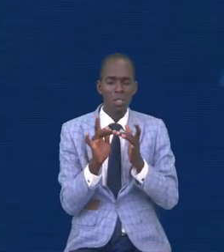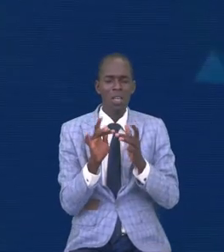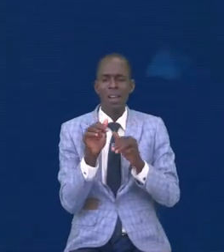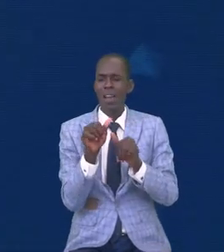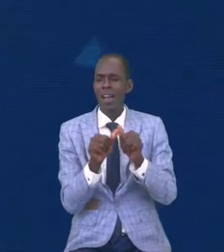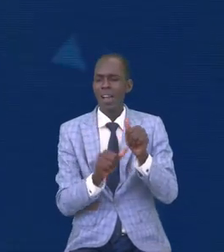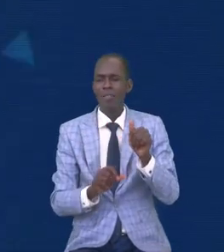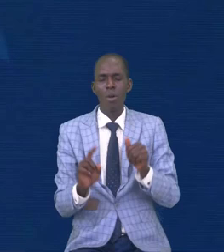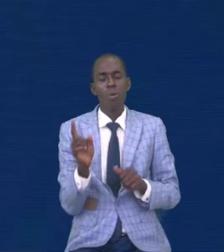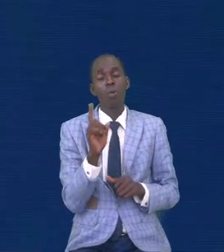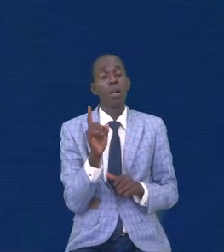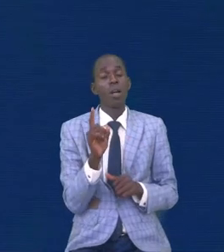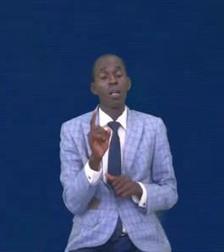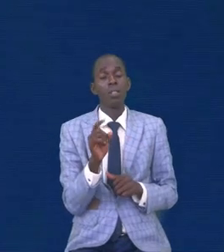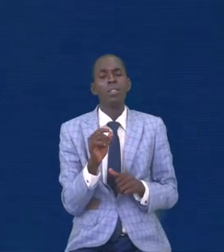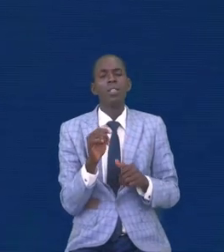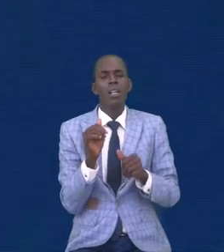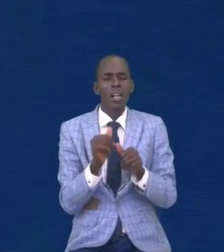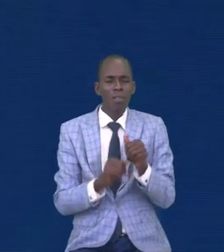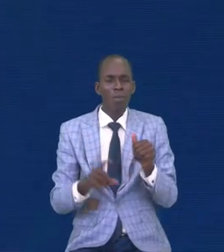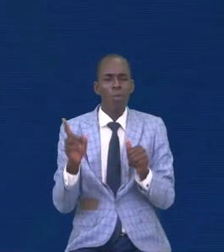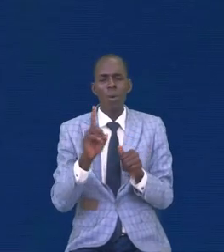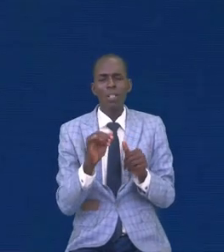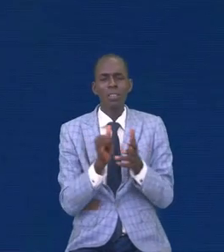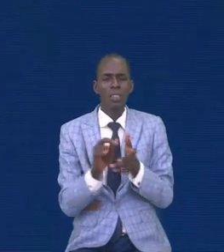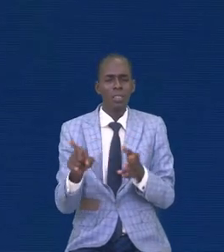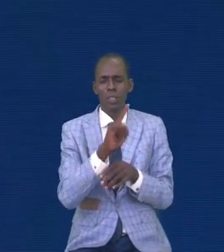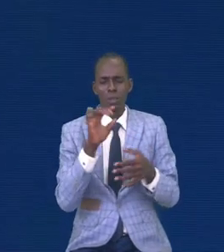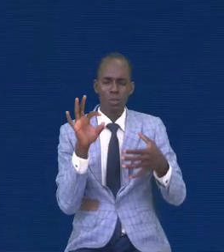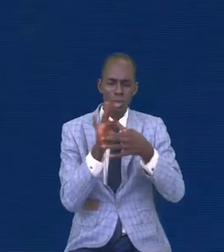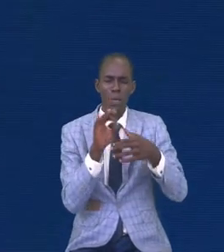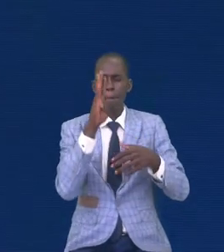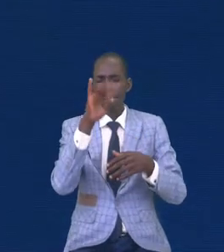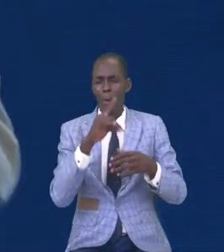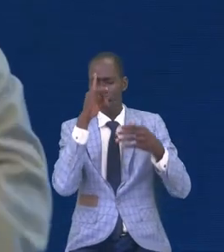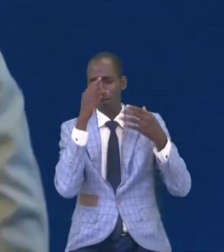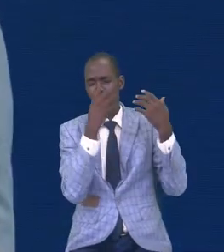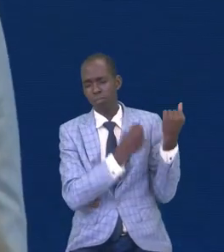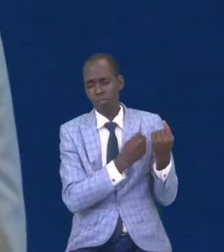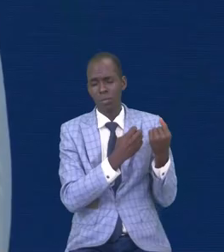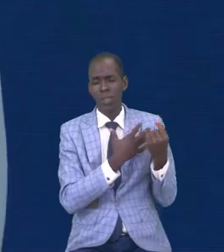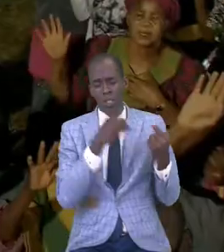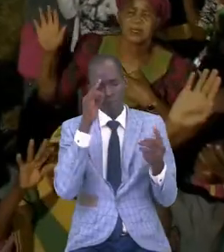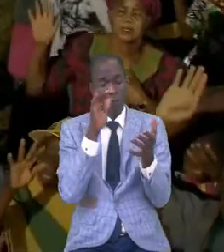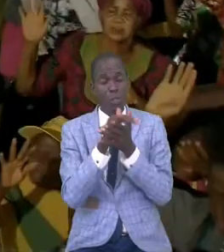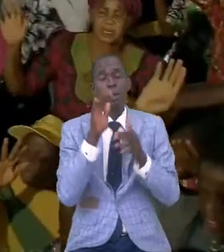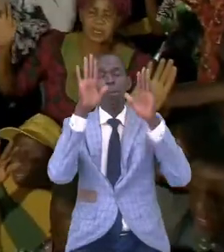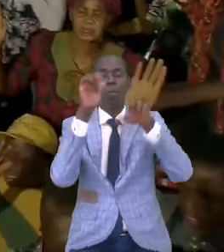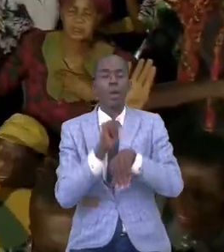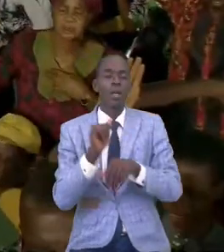everywhere that we connect by faith and trust, a miracle everywhere.